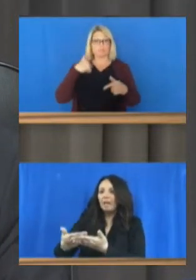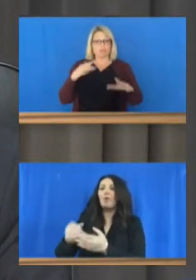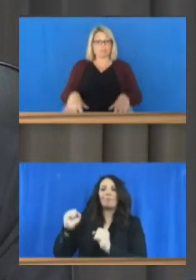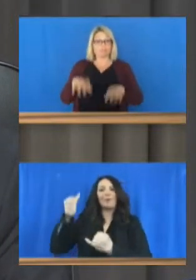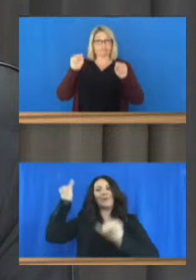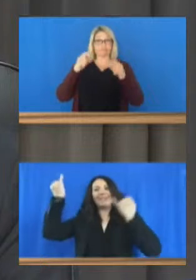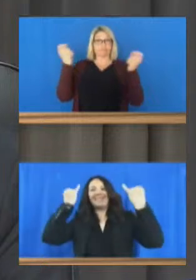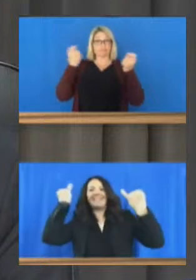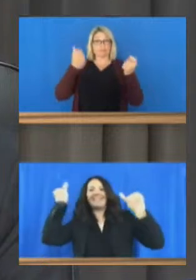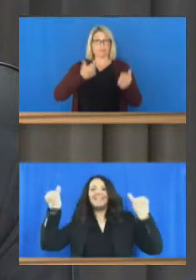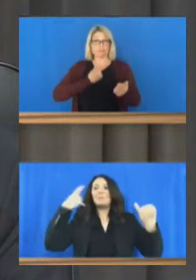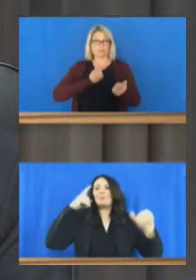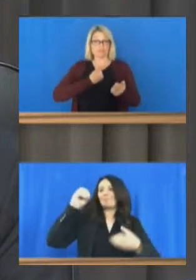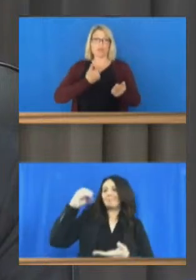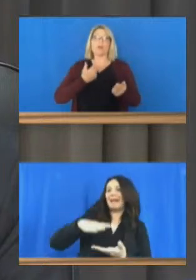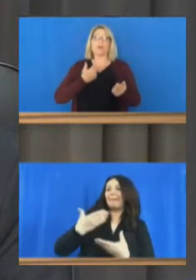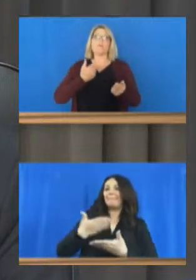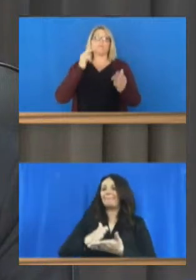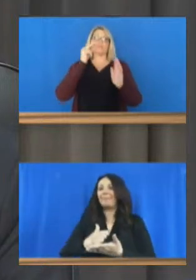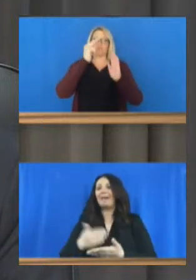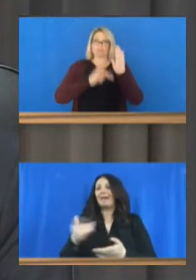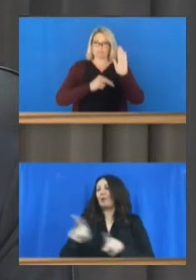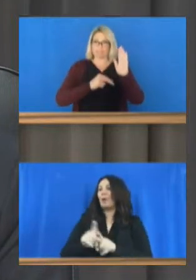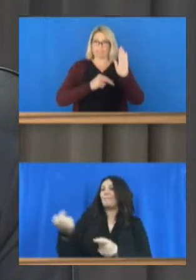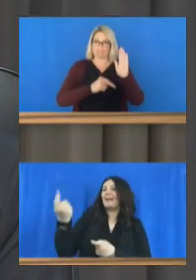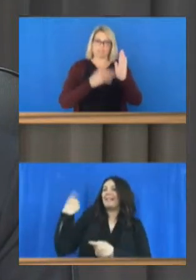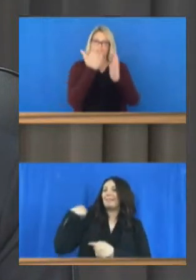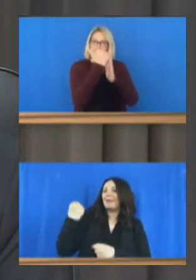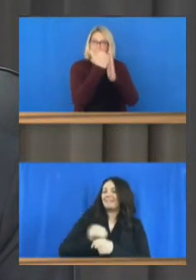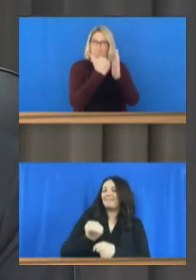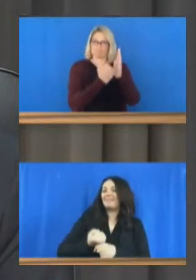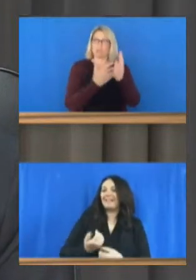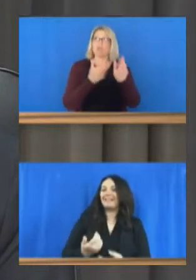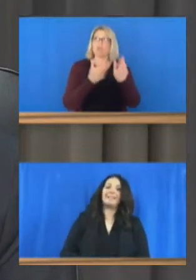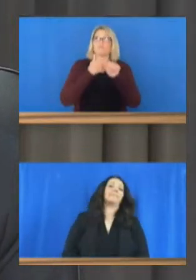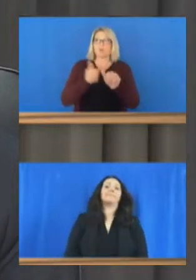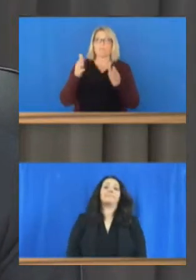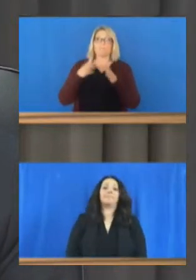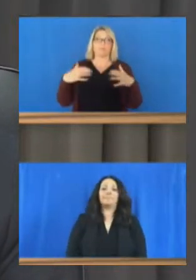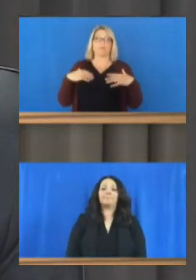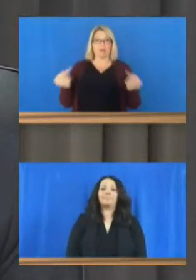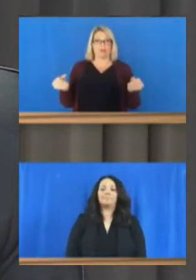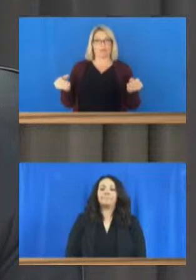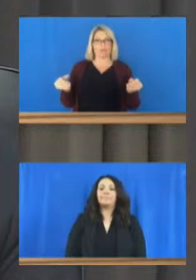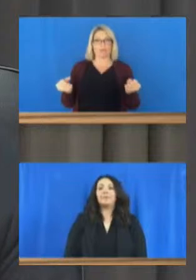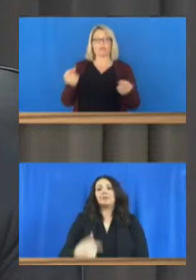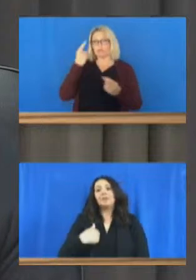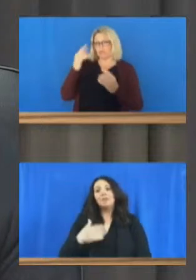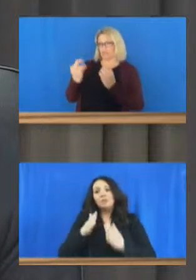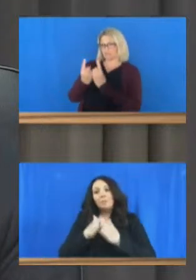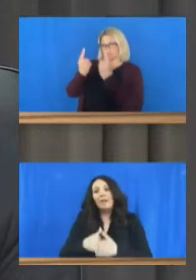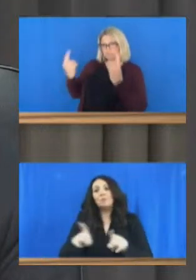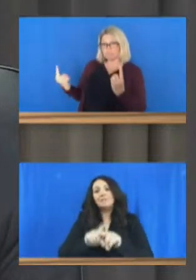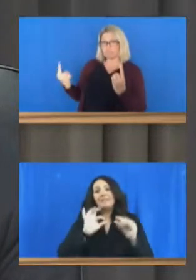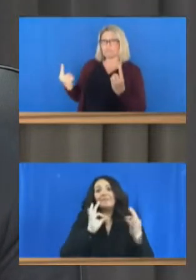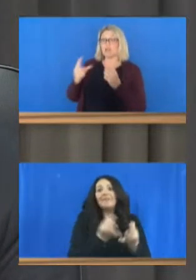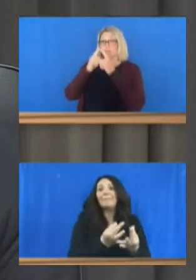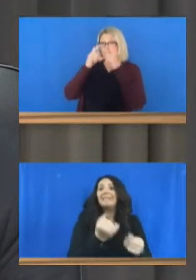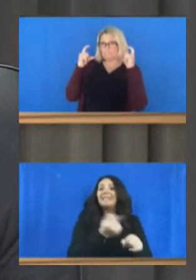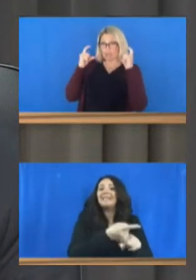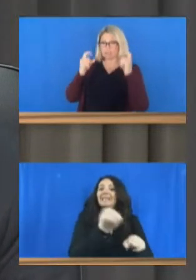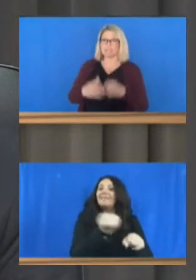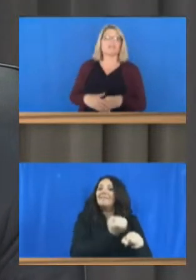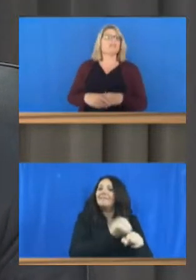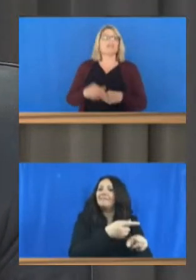weeks. Follow the public health advice, and when you have your chance, take that first shot. Keep your distance, wash your hands, wear your mask. We're